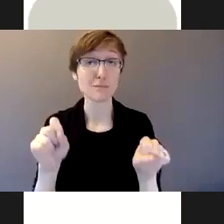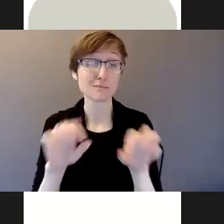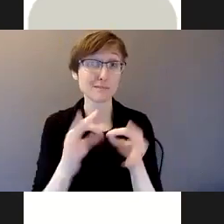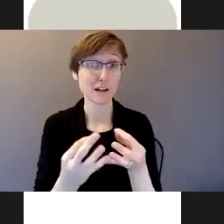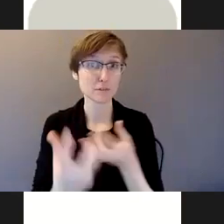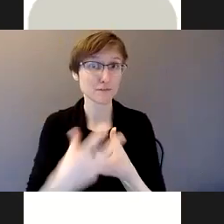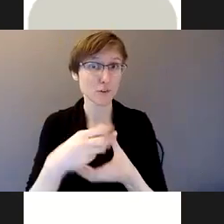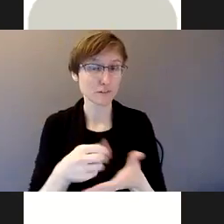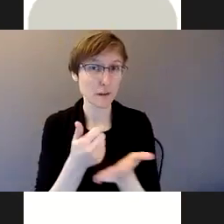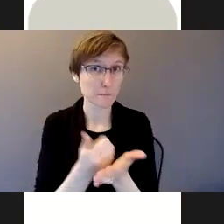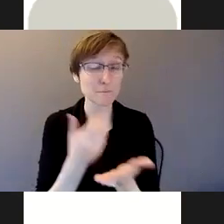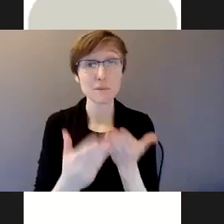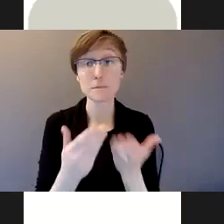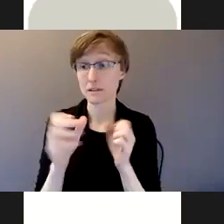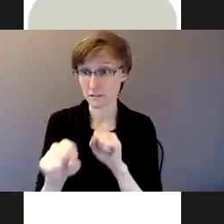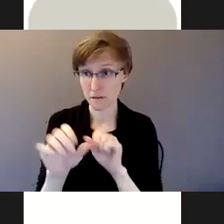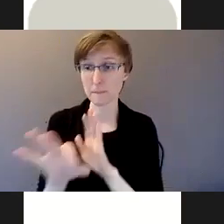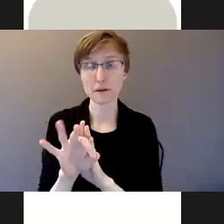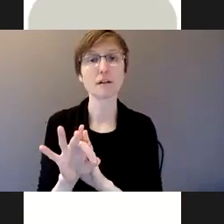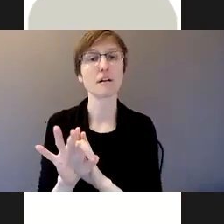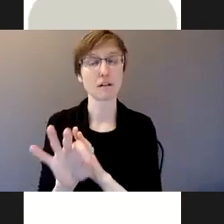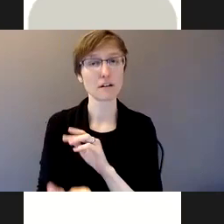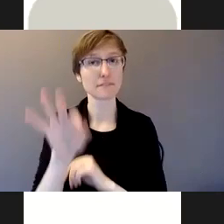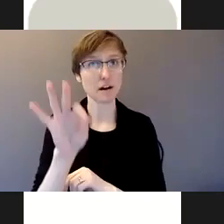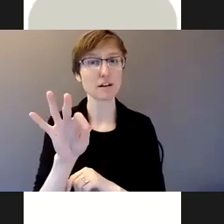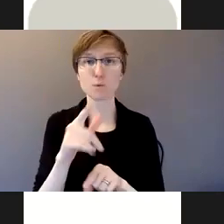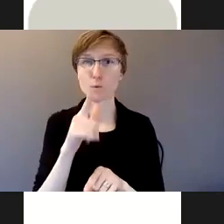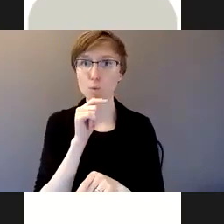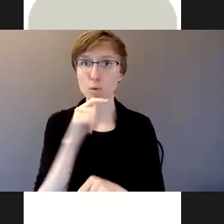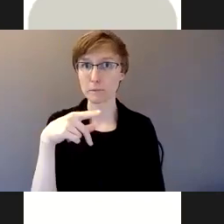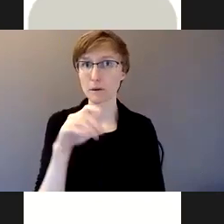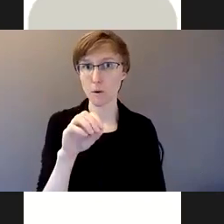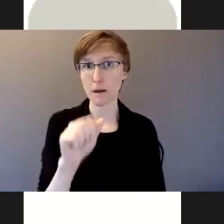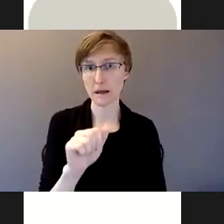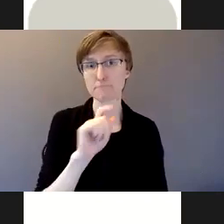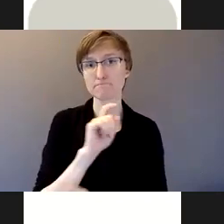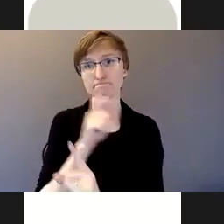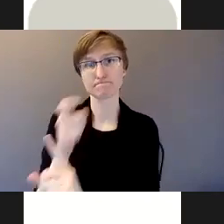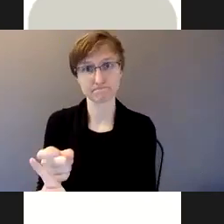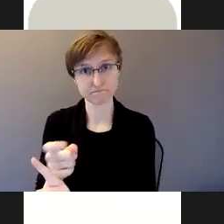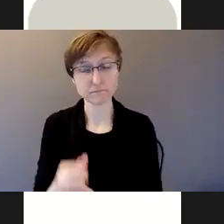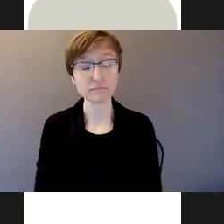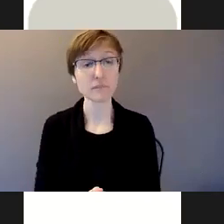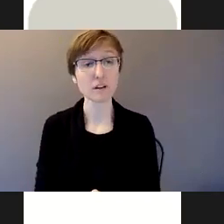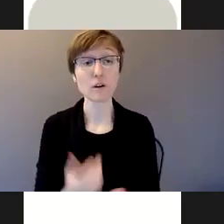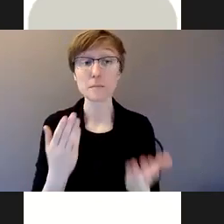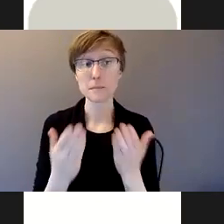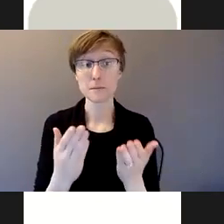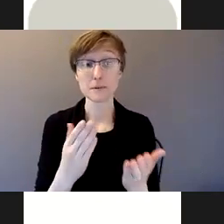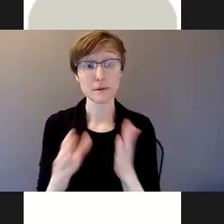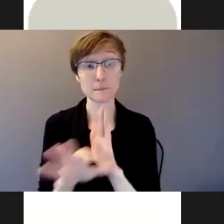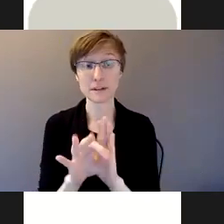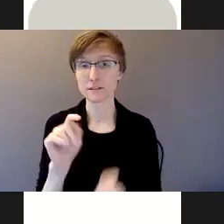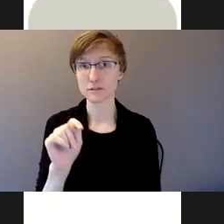attorney if the person's capable to do so. It could also mean for finances, the appointment of a trustee. A